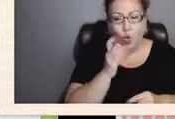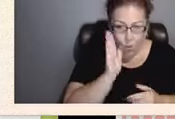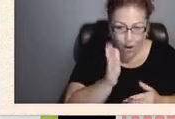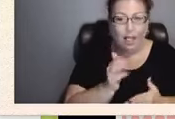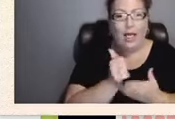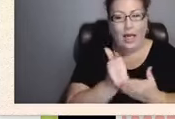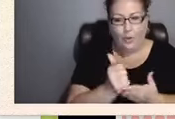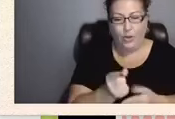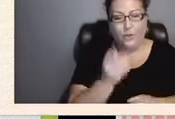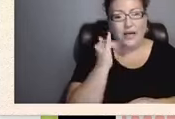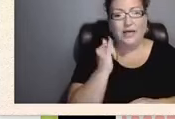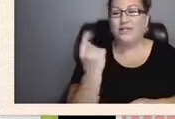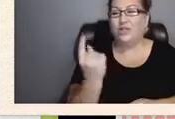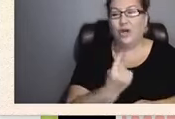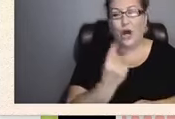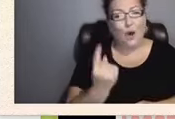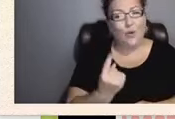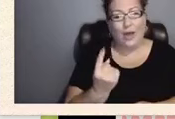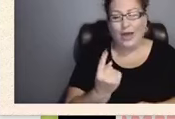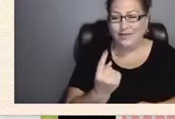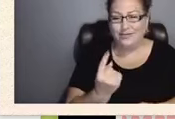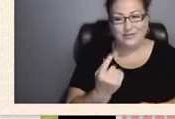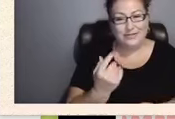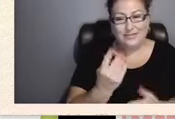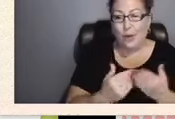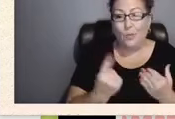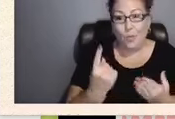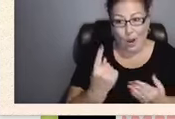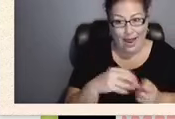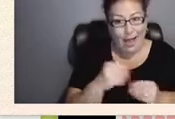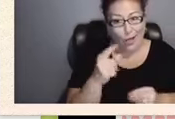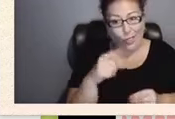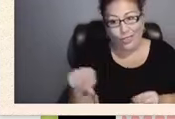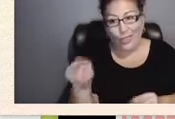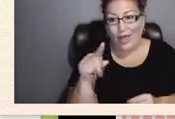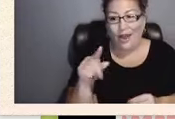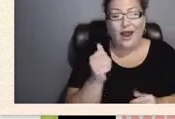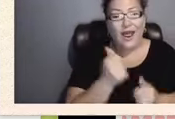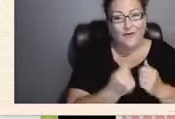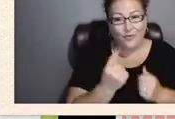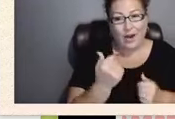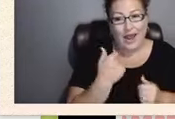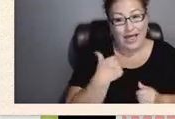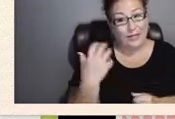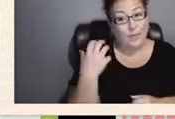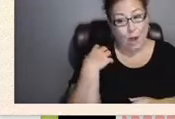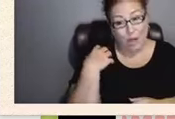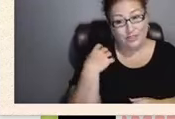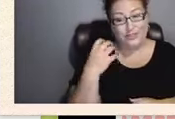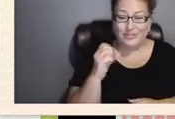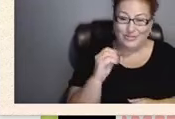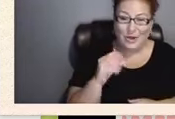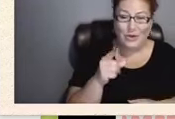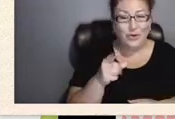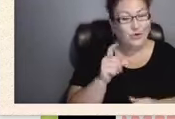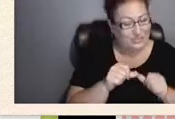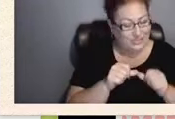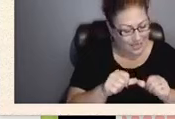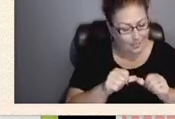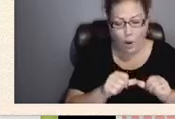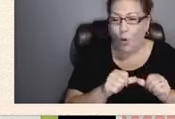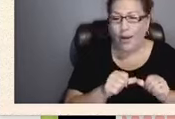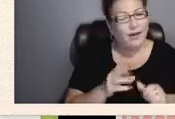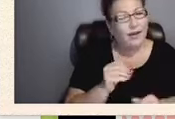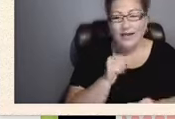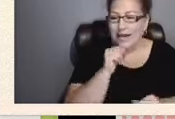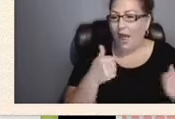there always is someone and everyone has a boss. So if you just keep going and not give up,